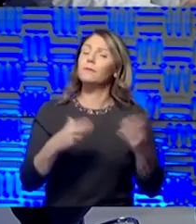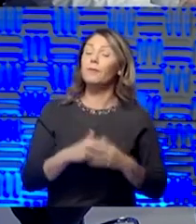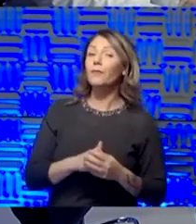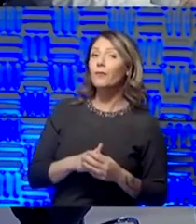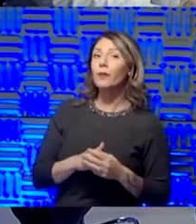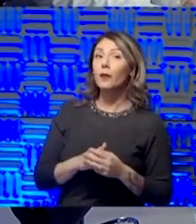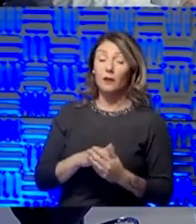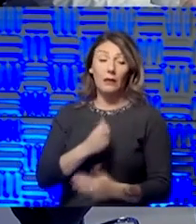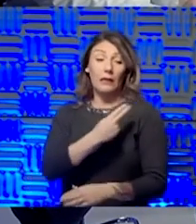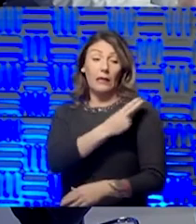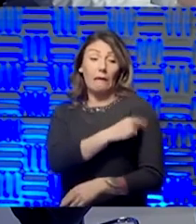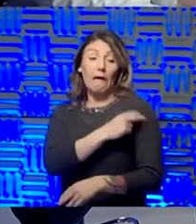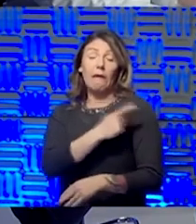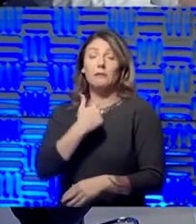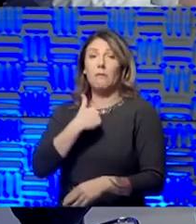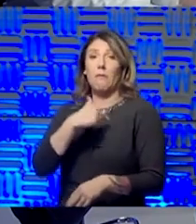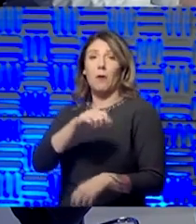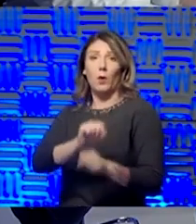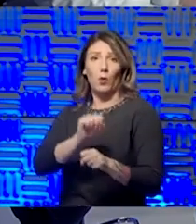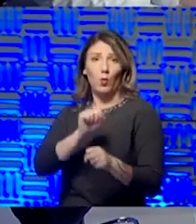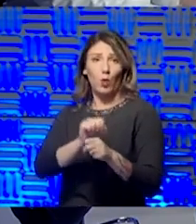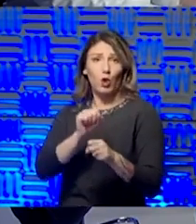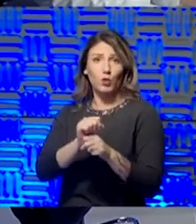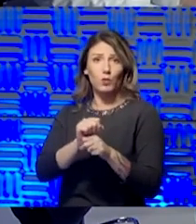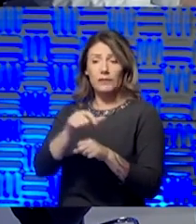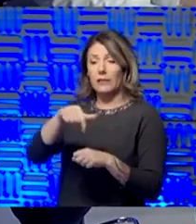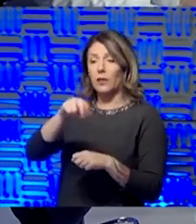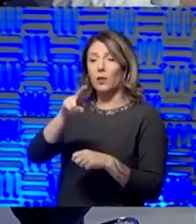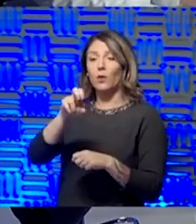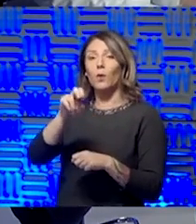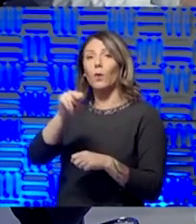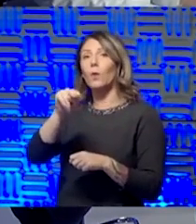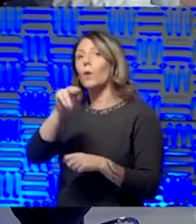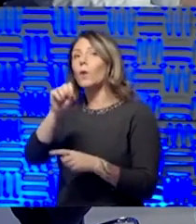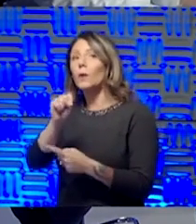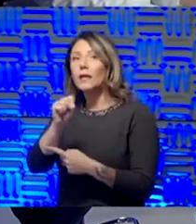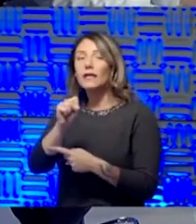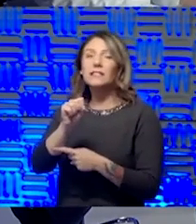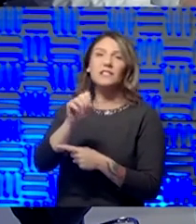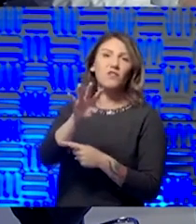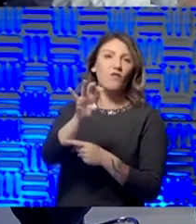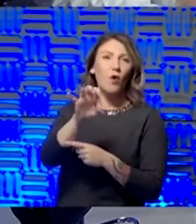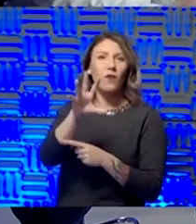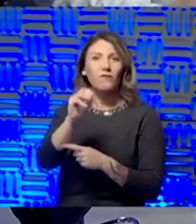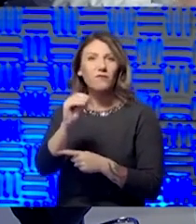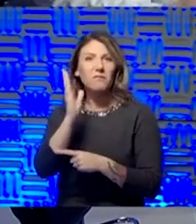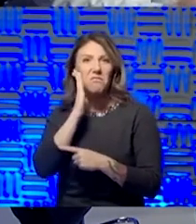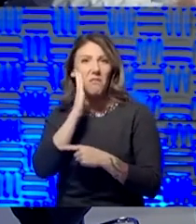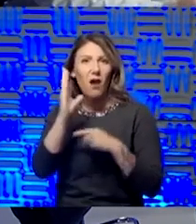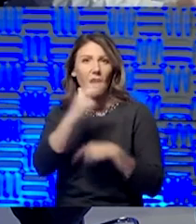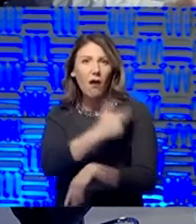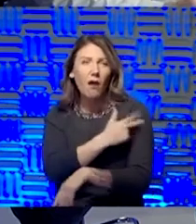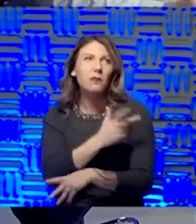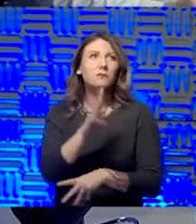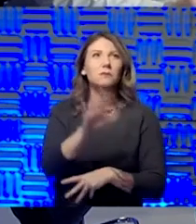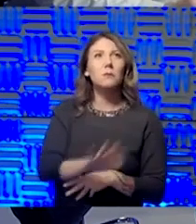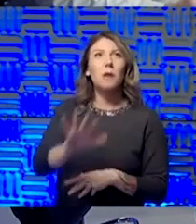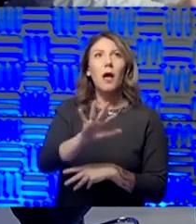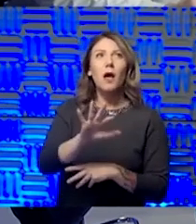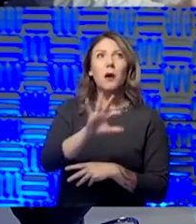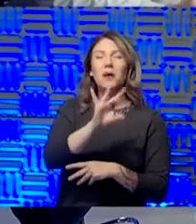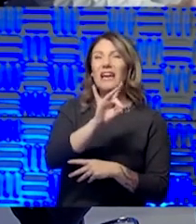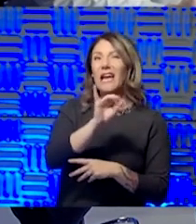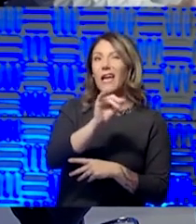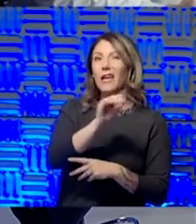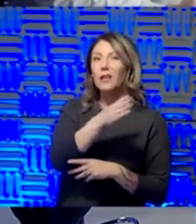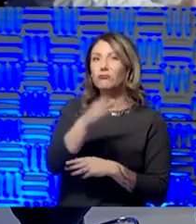The hospital I was working was in Queens. It was about a 450-bed hospital, and somewhere between 80-90% of the